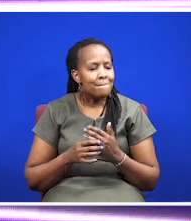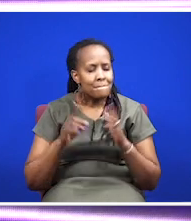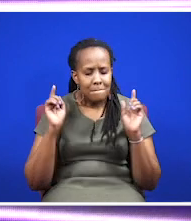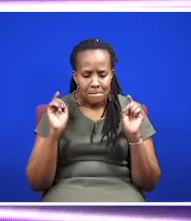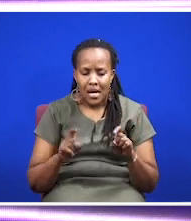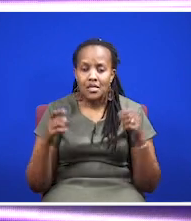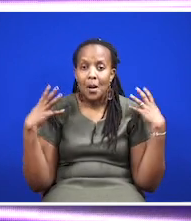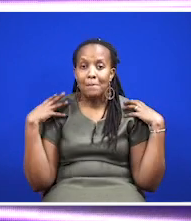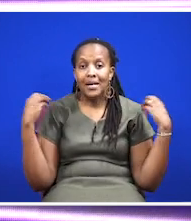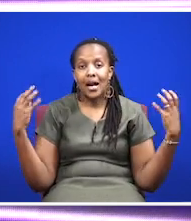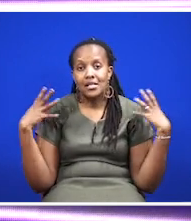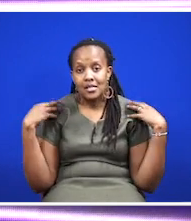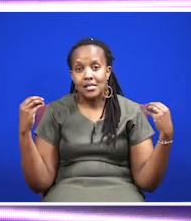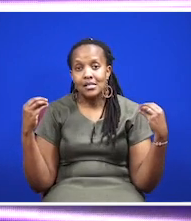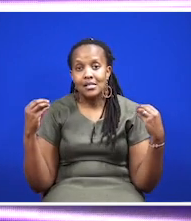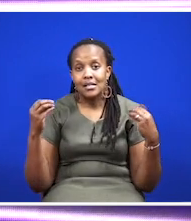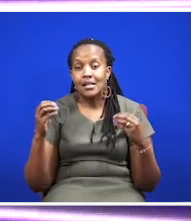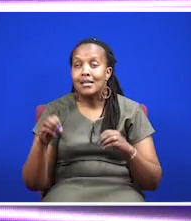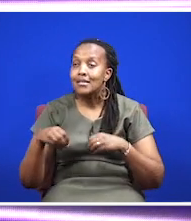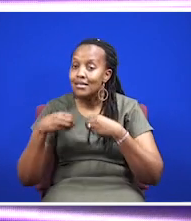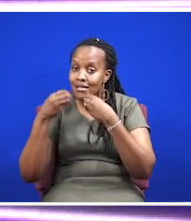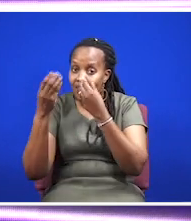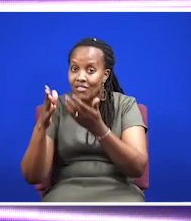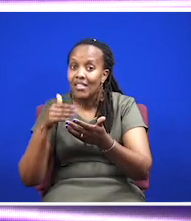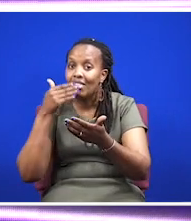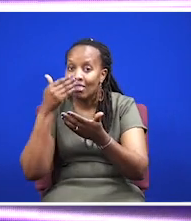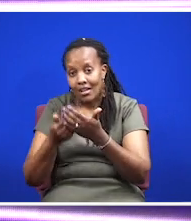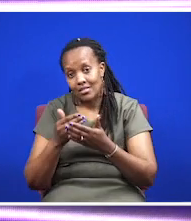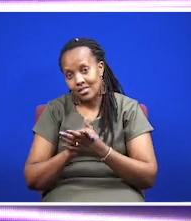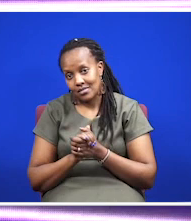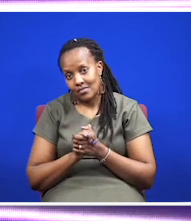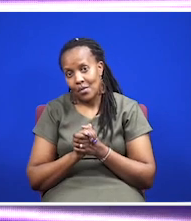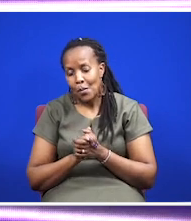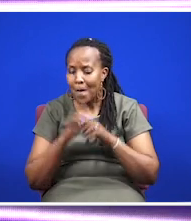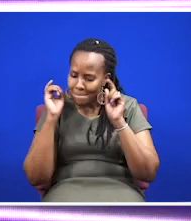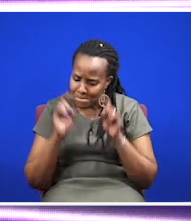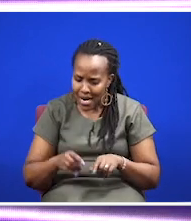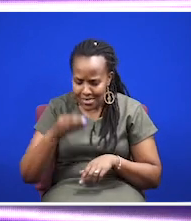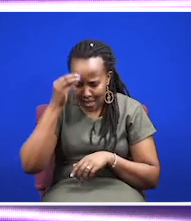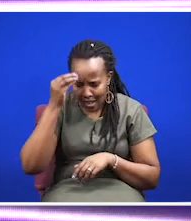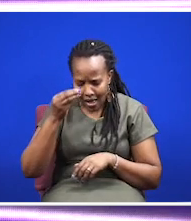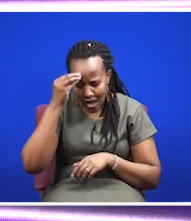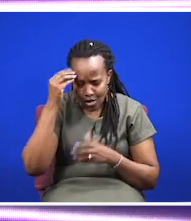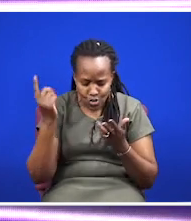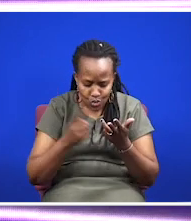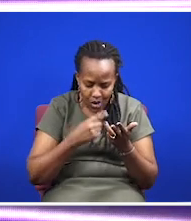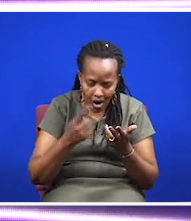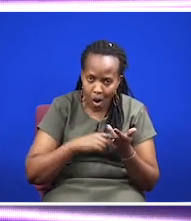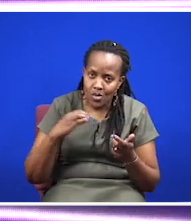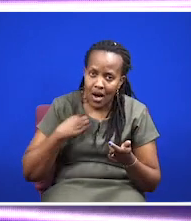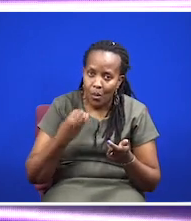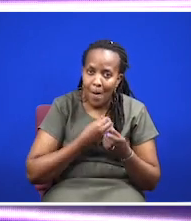practice it so that they perfect it. We must learn to count our blessings, naming them one by